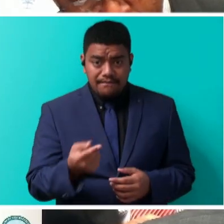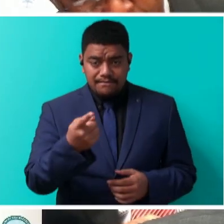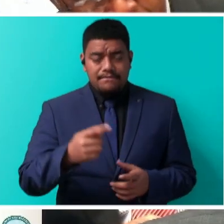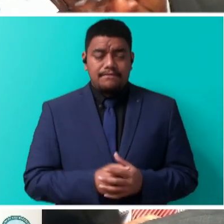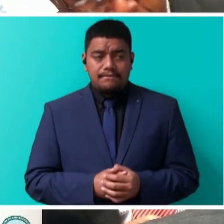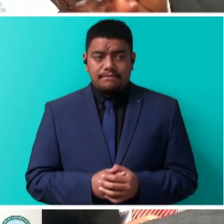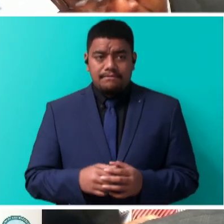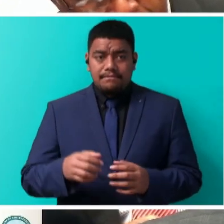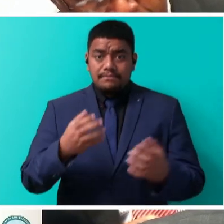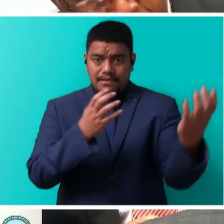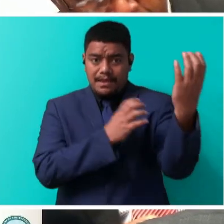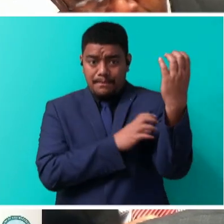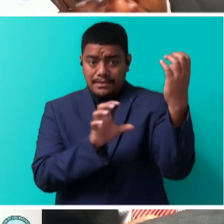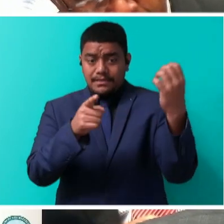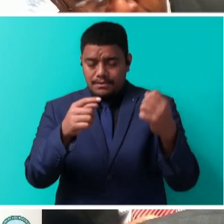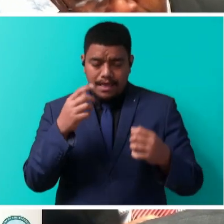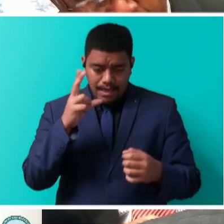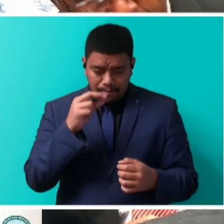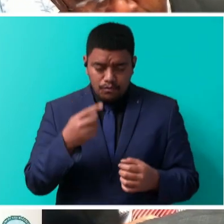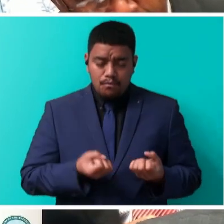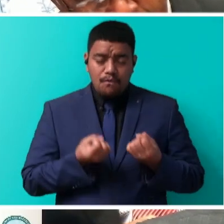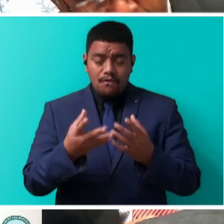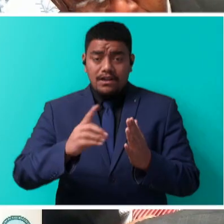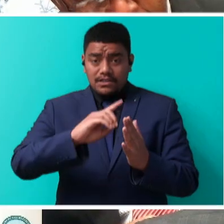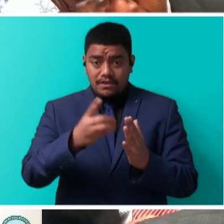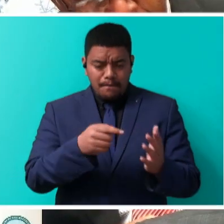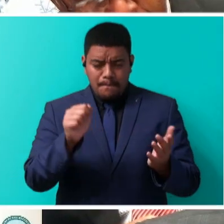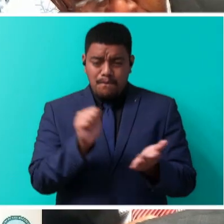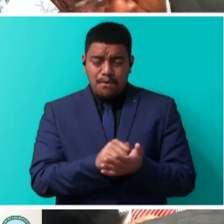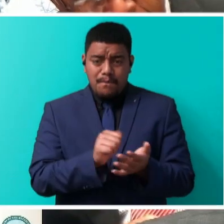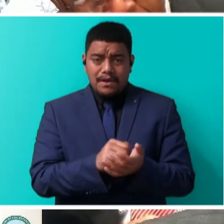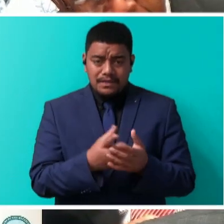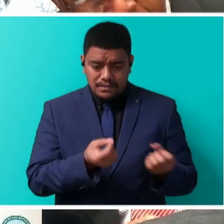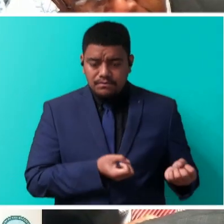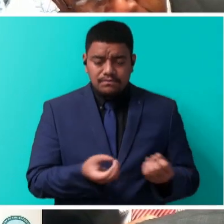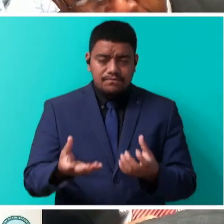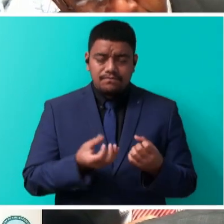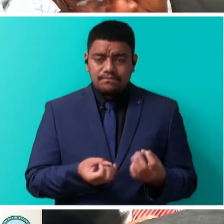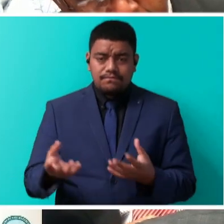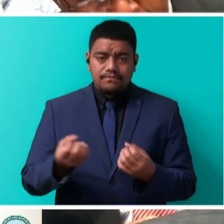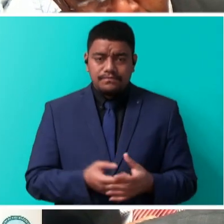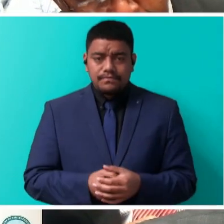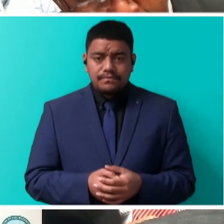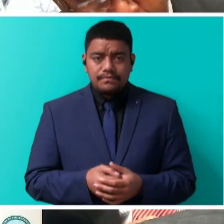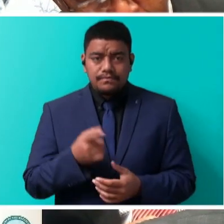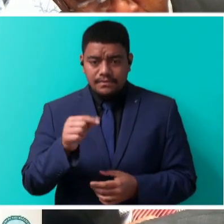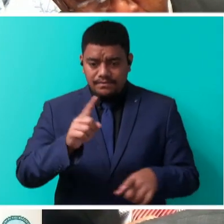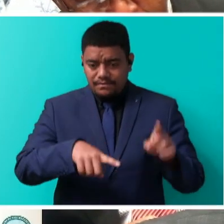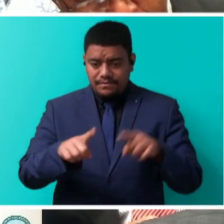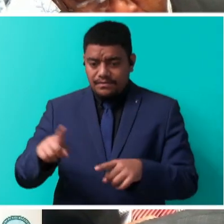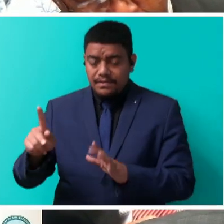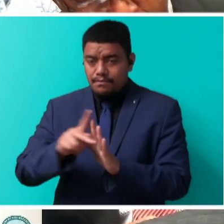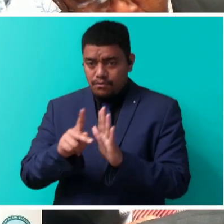necessary capacity to be able to provide drafting instructions which are reflective of their individual ministry's